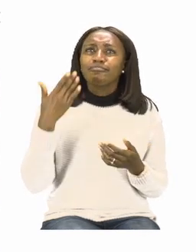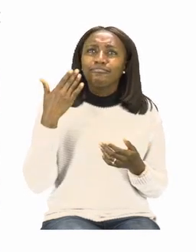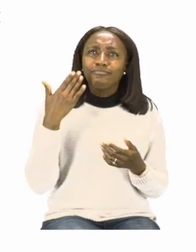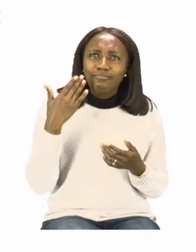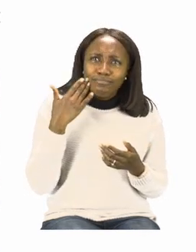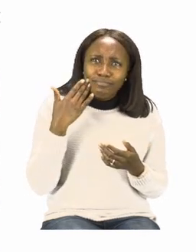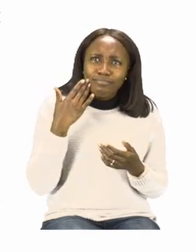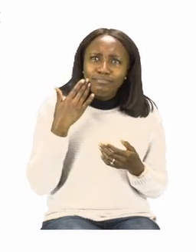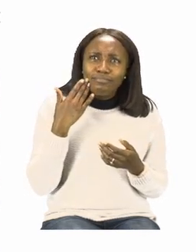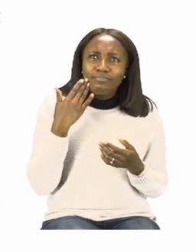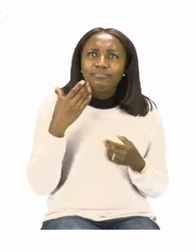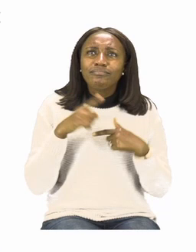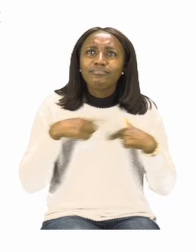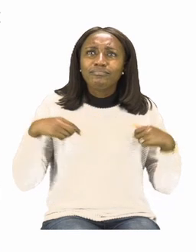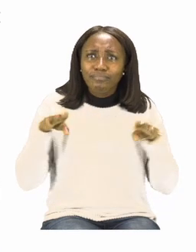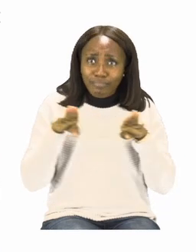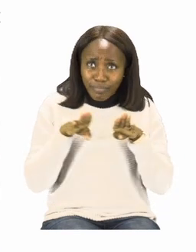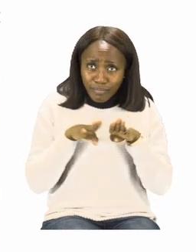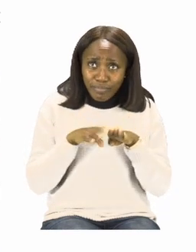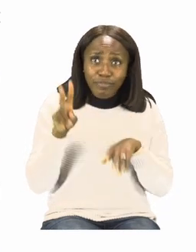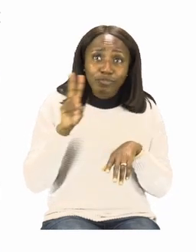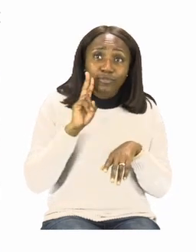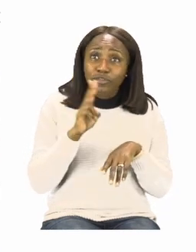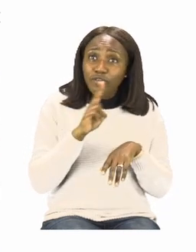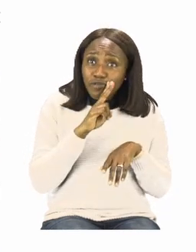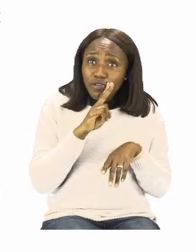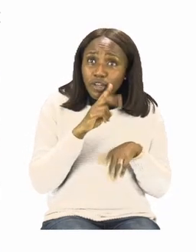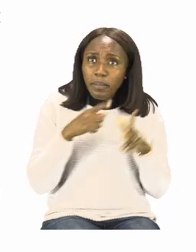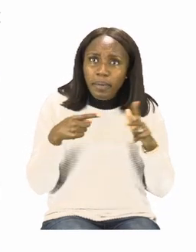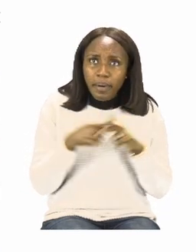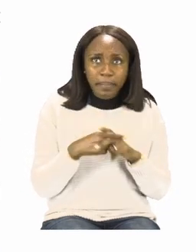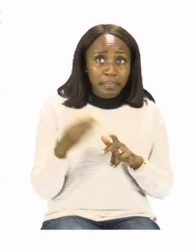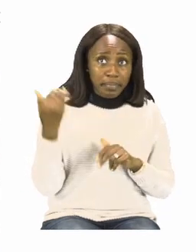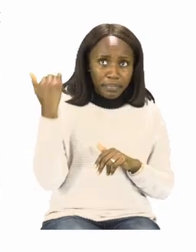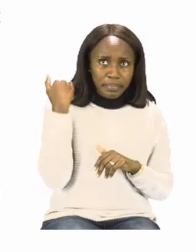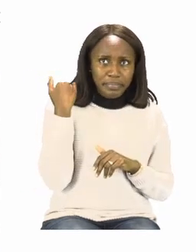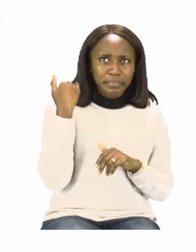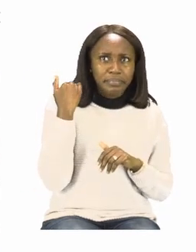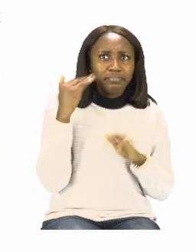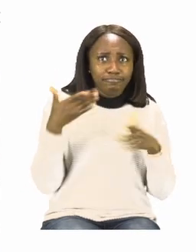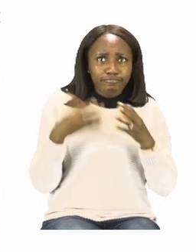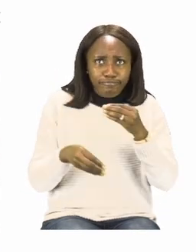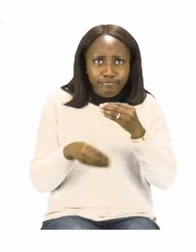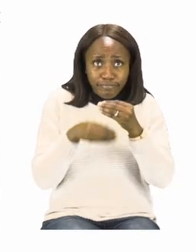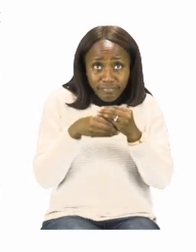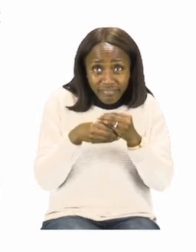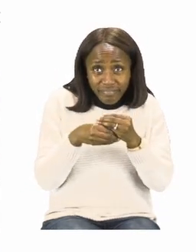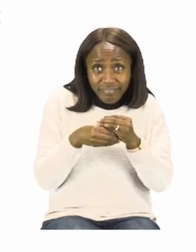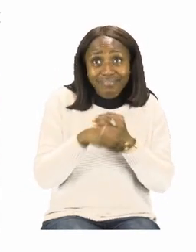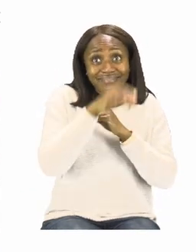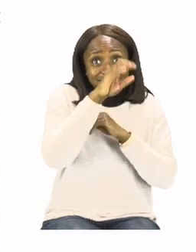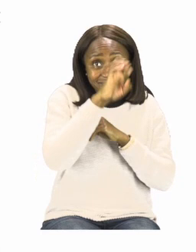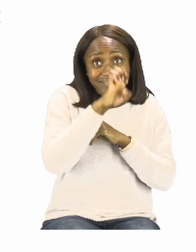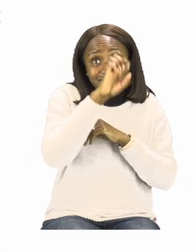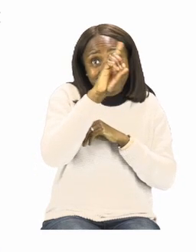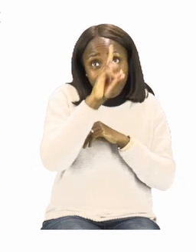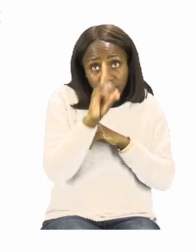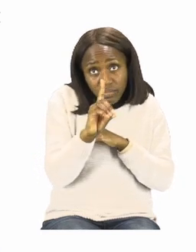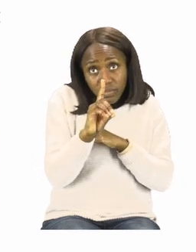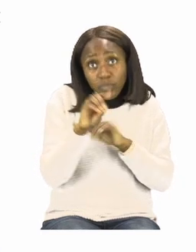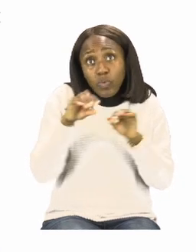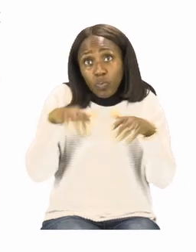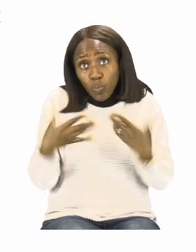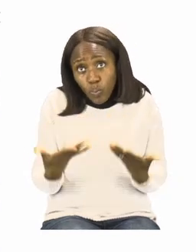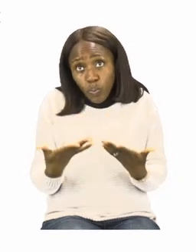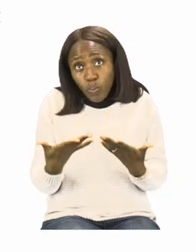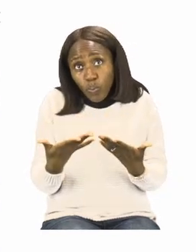tense verb. How we do this is by adding ed at the end of the word, or if